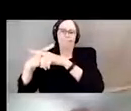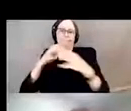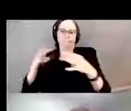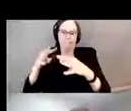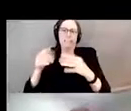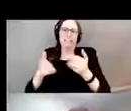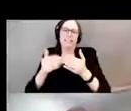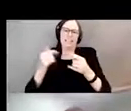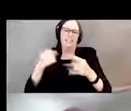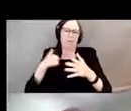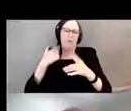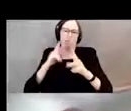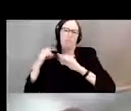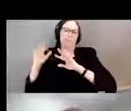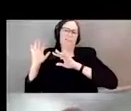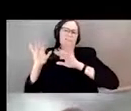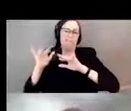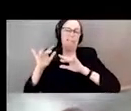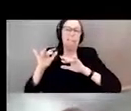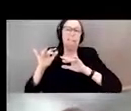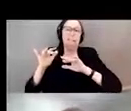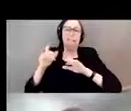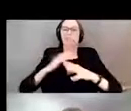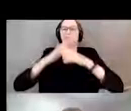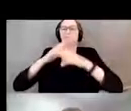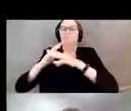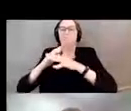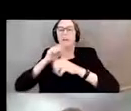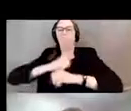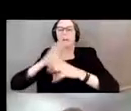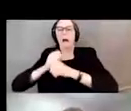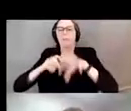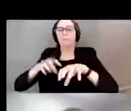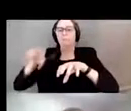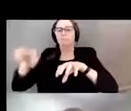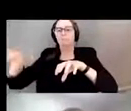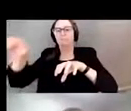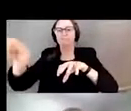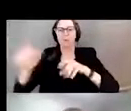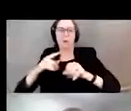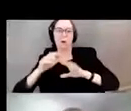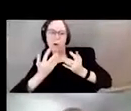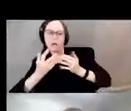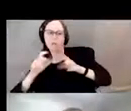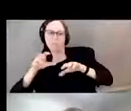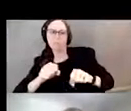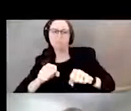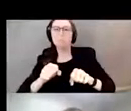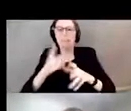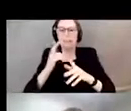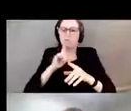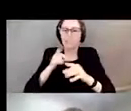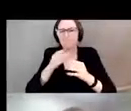insurgents to either put roadside bombs or set up ambushes at key locations